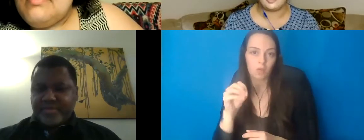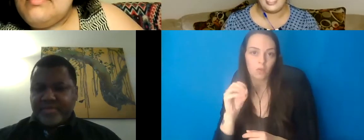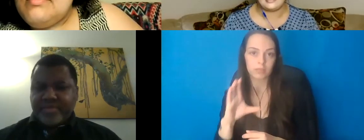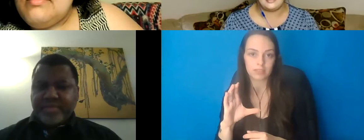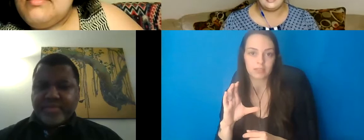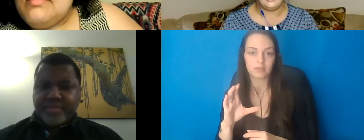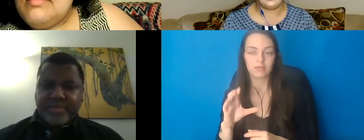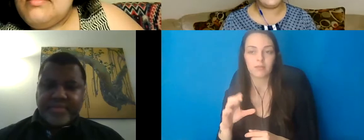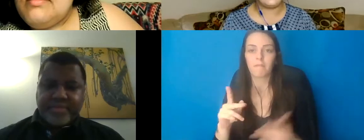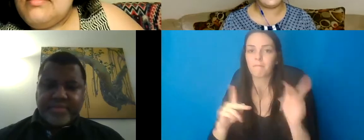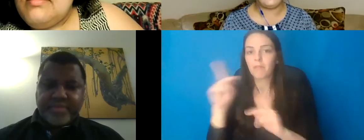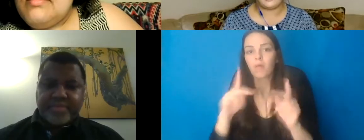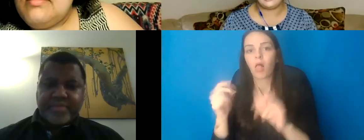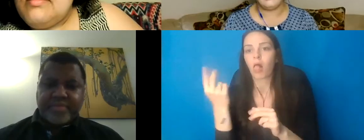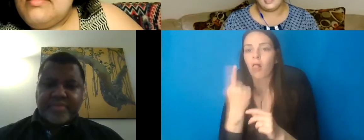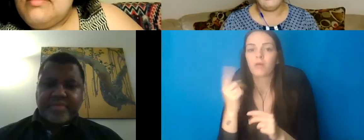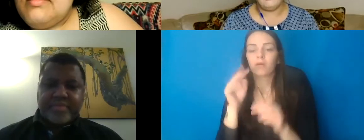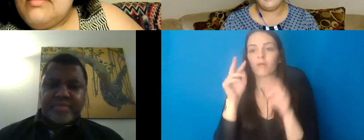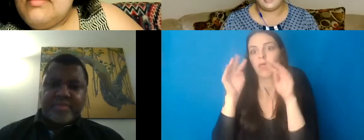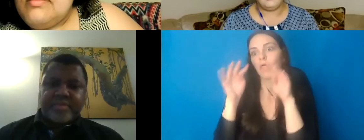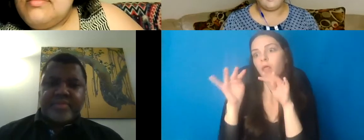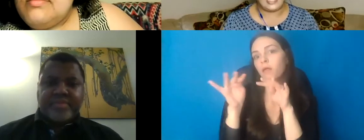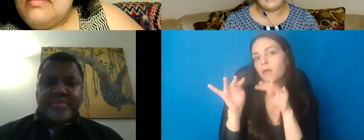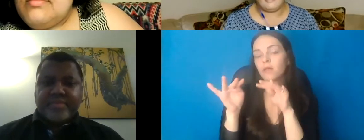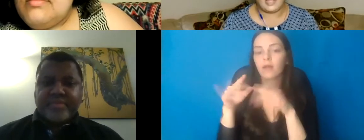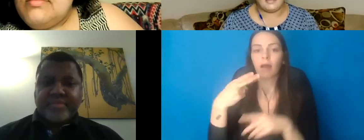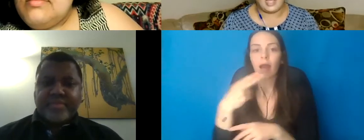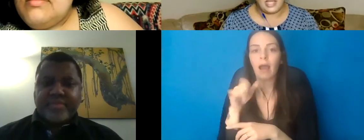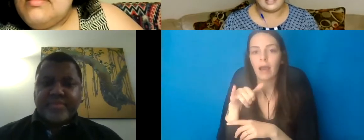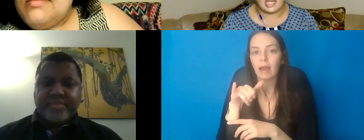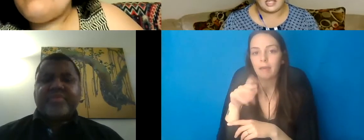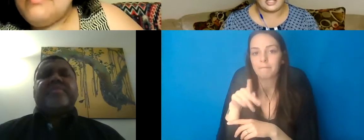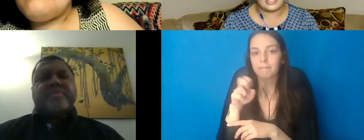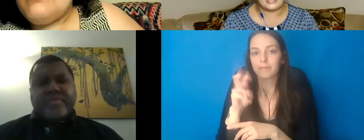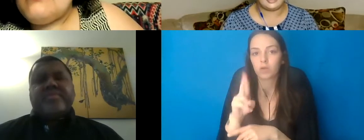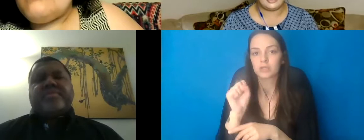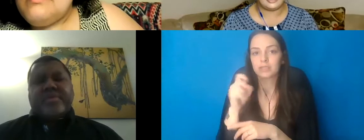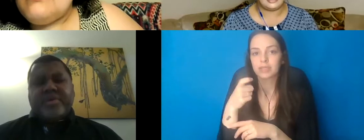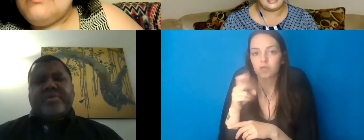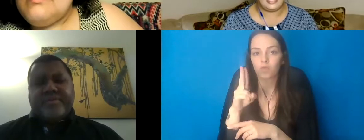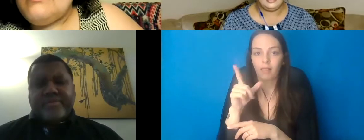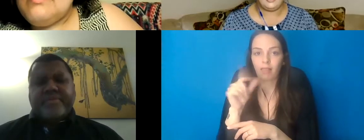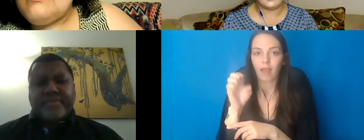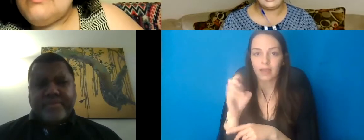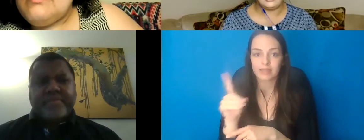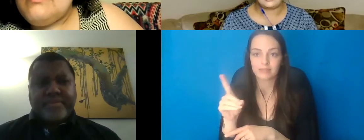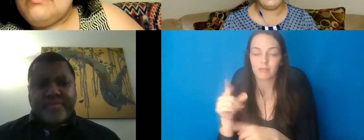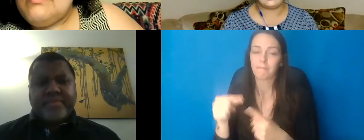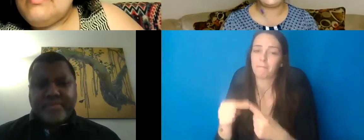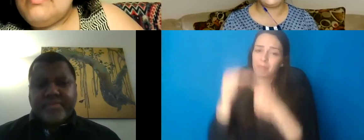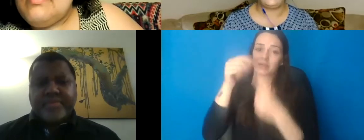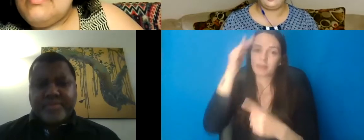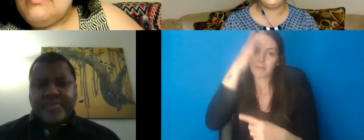hypersexualized, especially by some white male doctors, cis doctors. They see us kind of as a